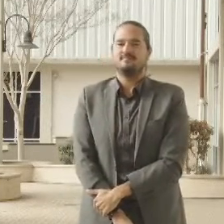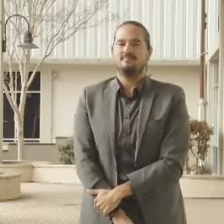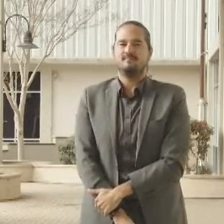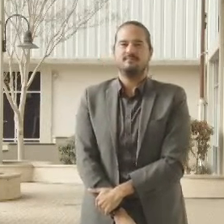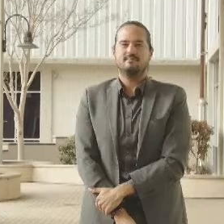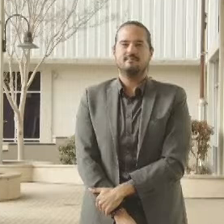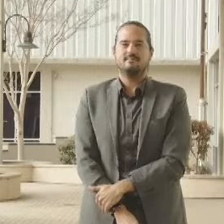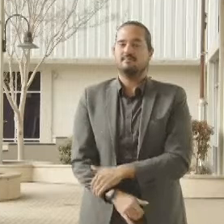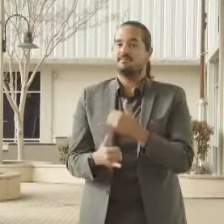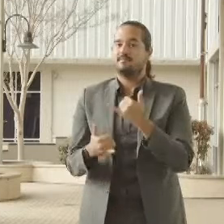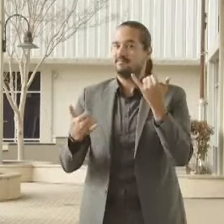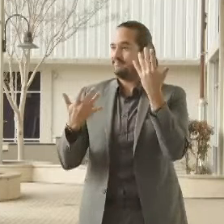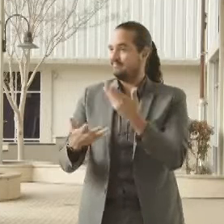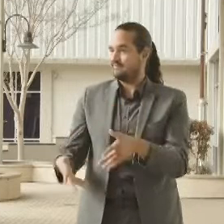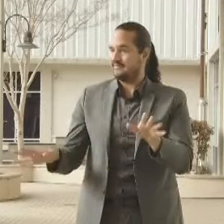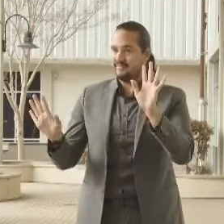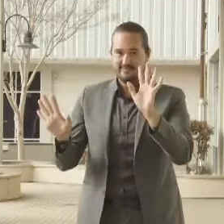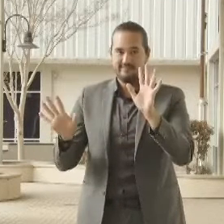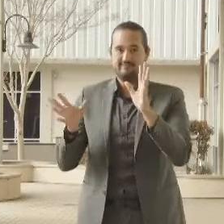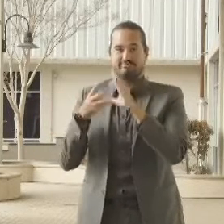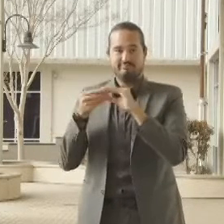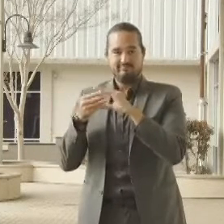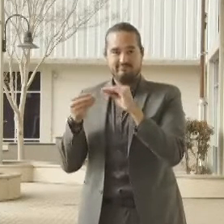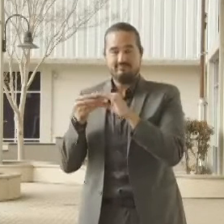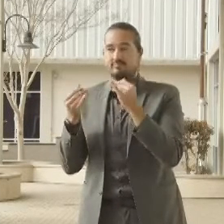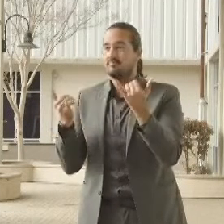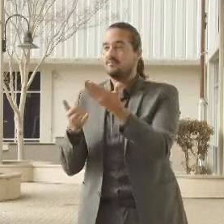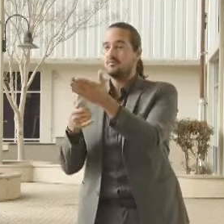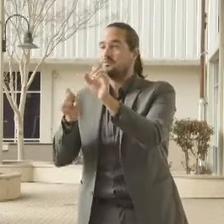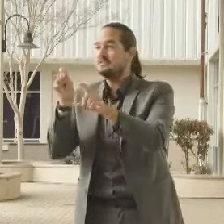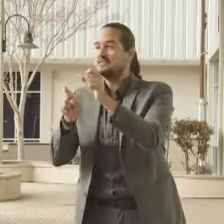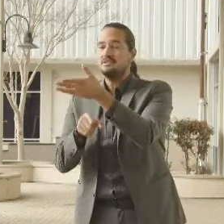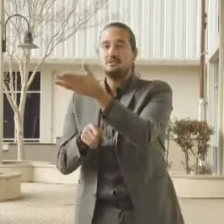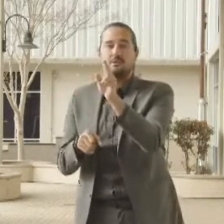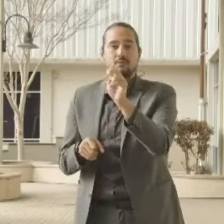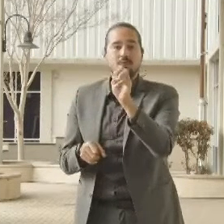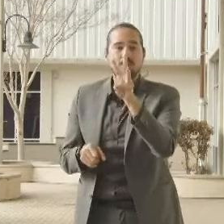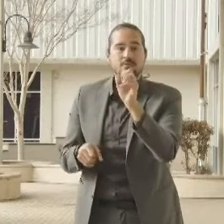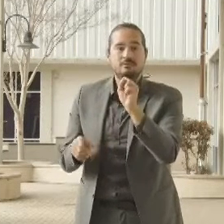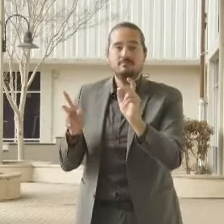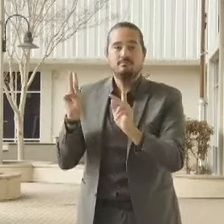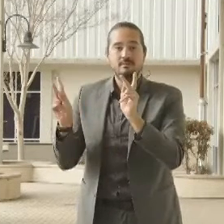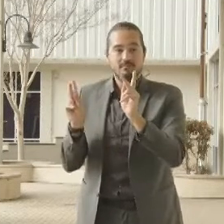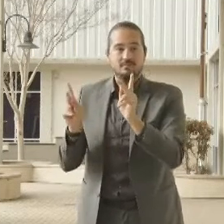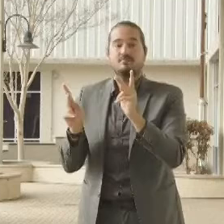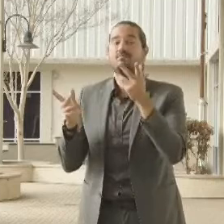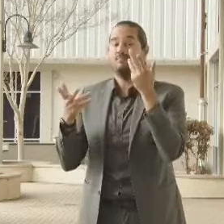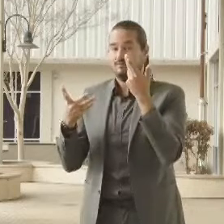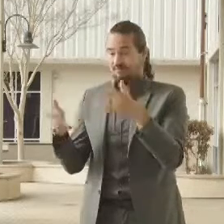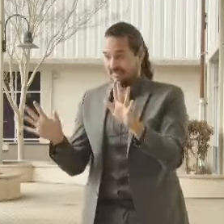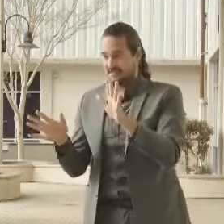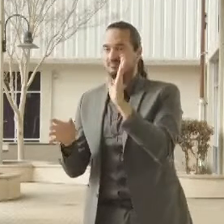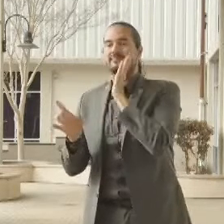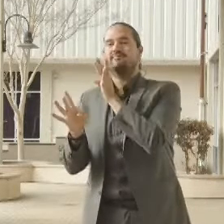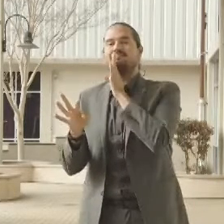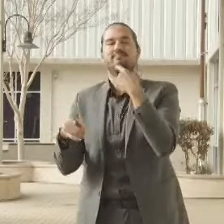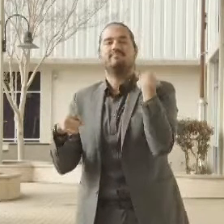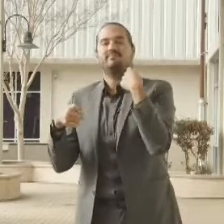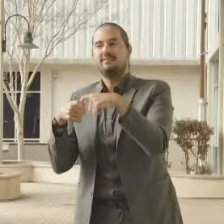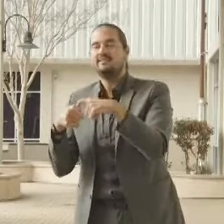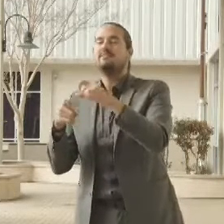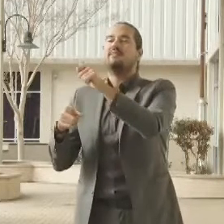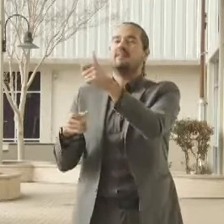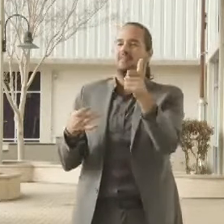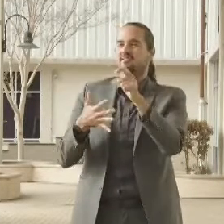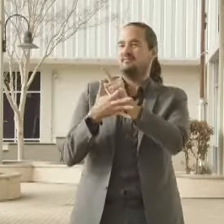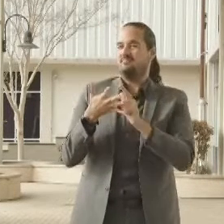And with that, we'll move on to take questions from the media. Just a heads up, we will move on to Spanish and other languages after the question and answer session. If you can please identify